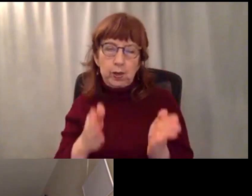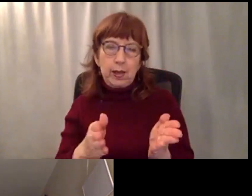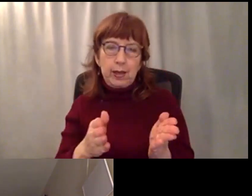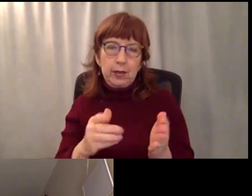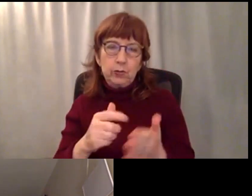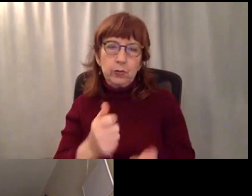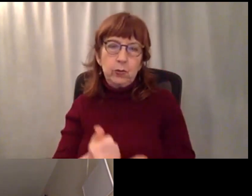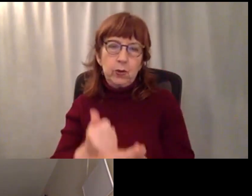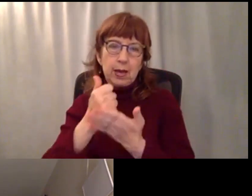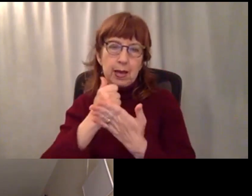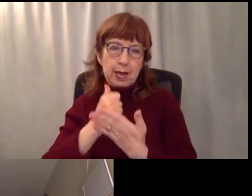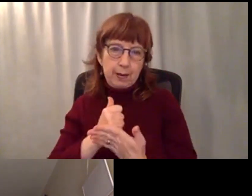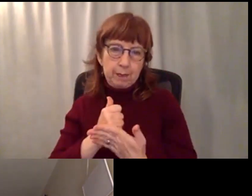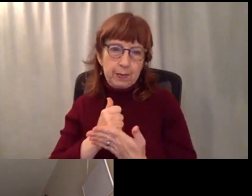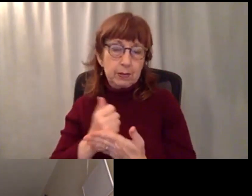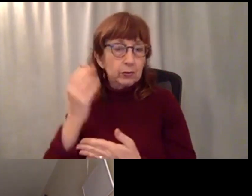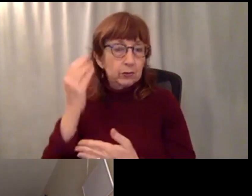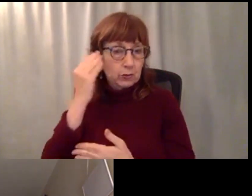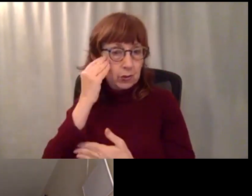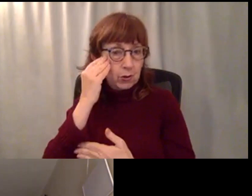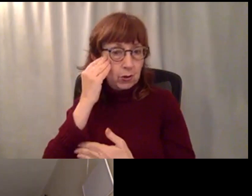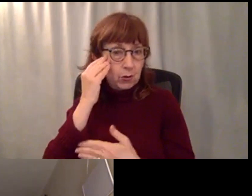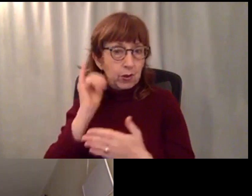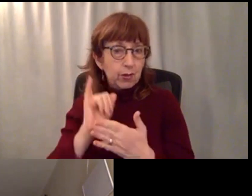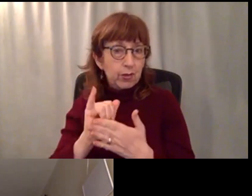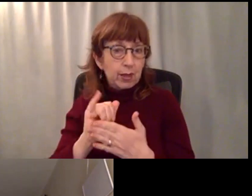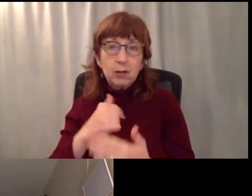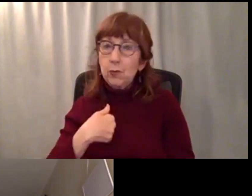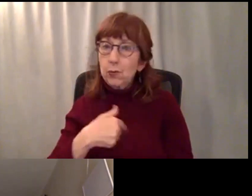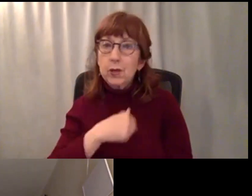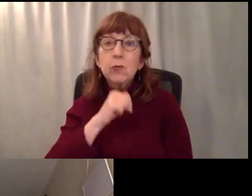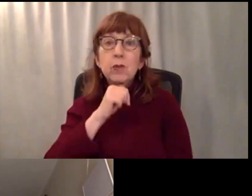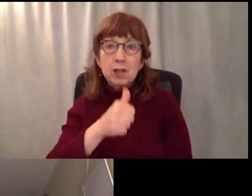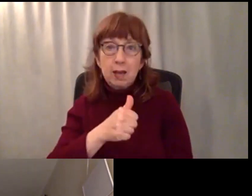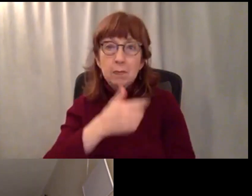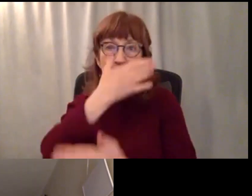helps us to know that we won't be forgotten.